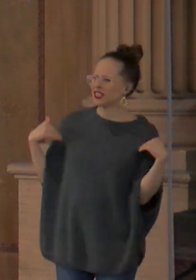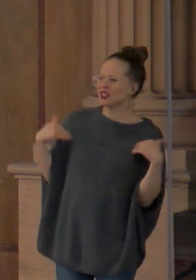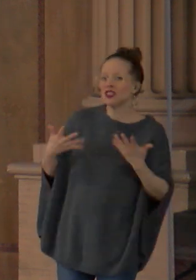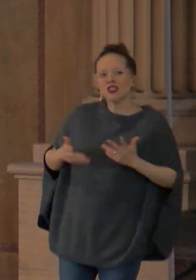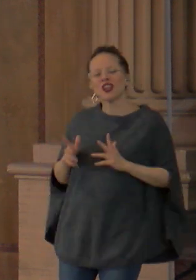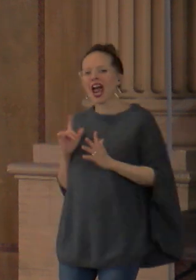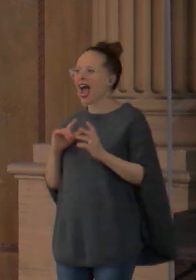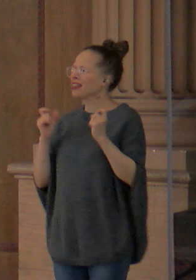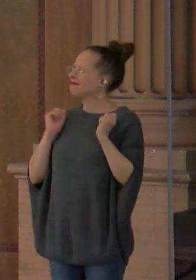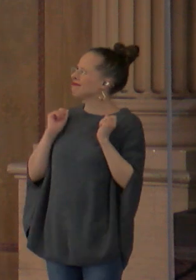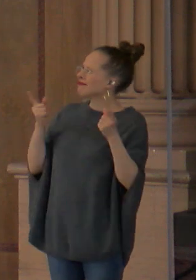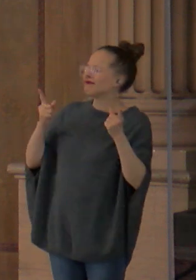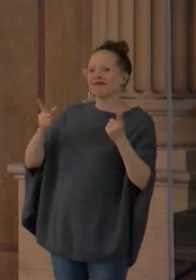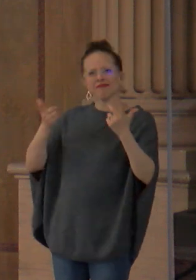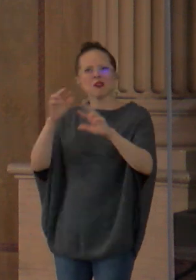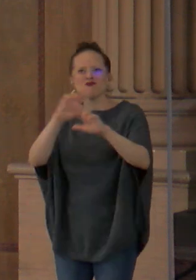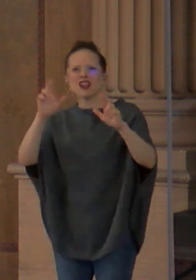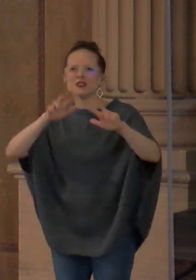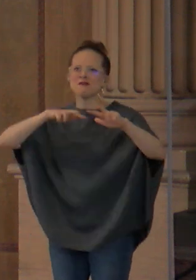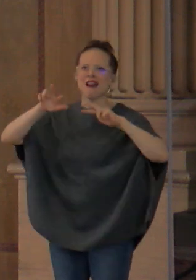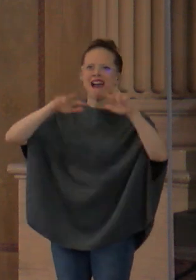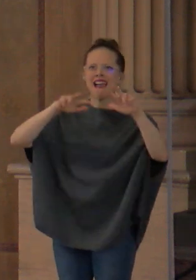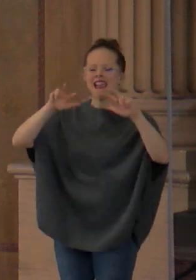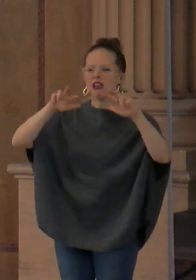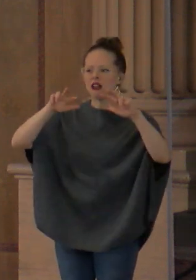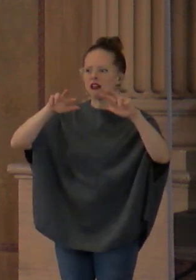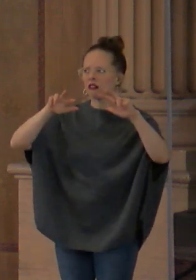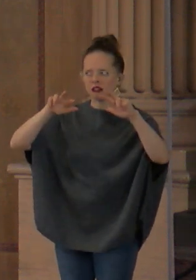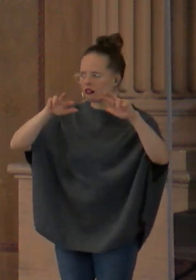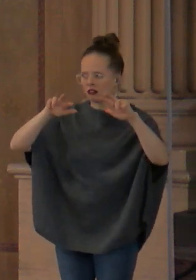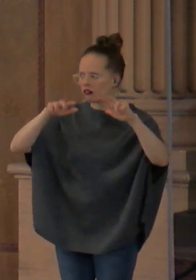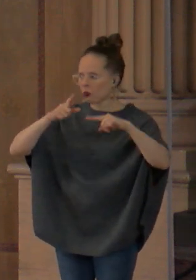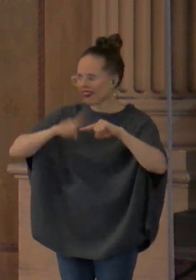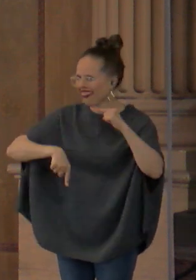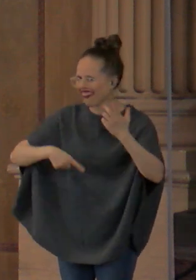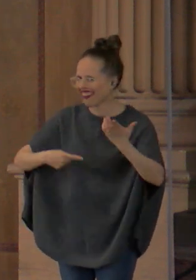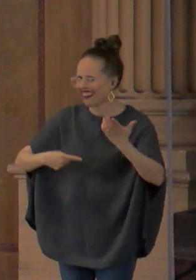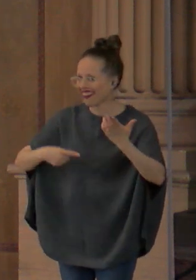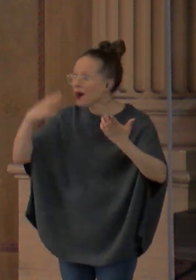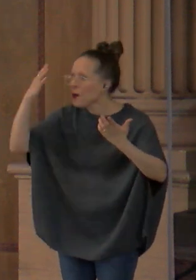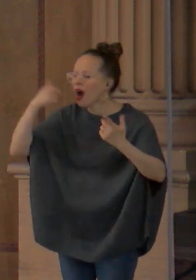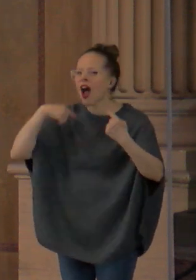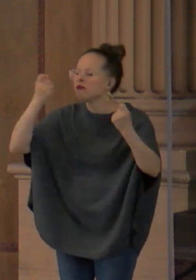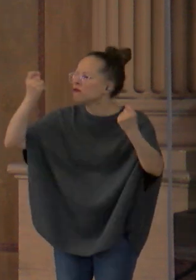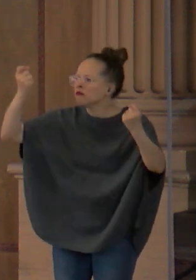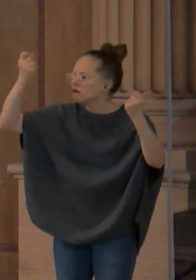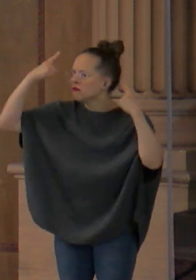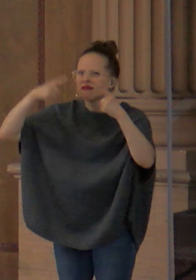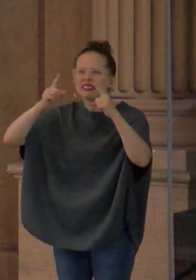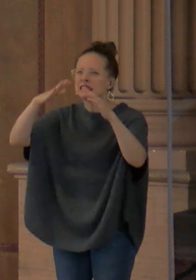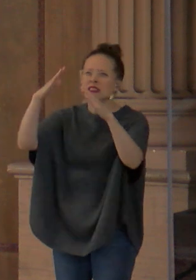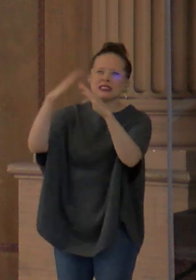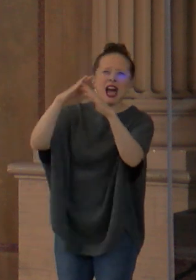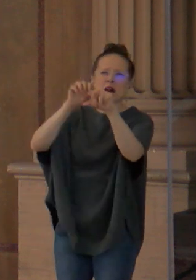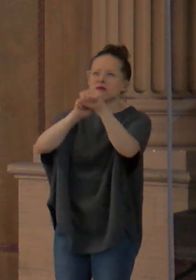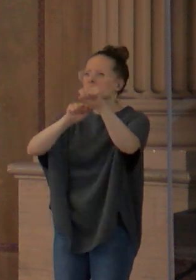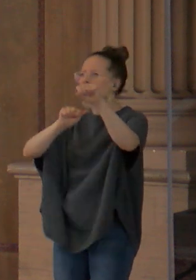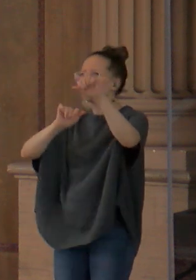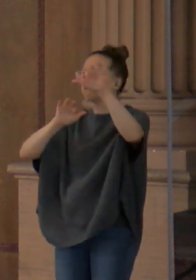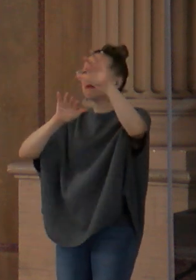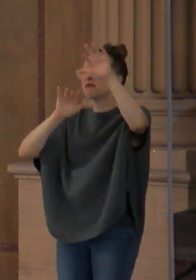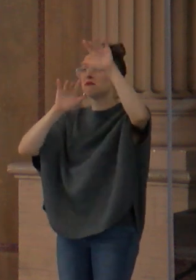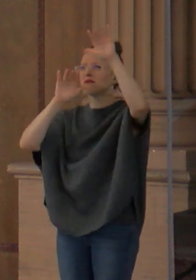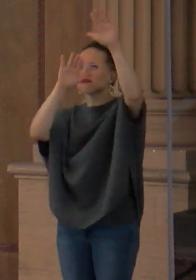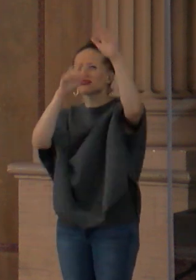preparation. It's all because you don't understand the mountain that you're climbing. And this is the tallest mountain in the world. This has claimed a lot of lives.